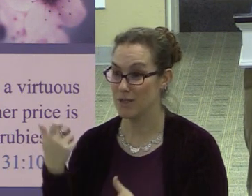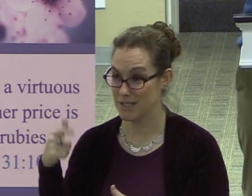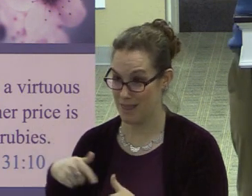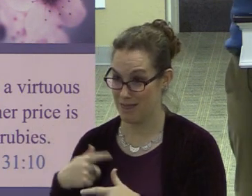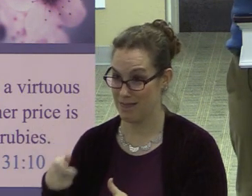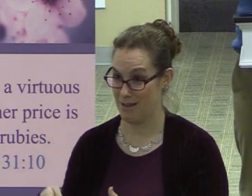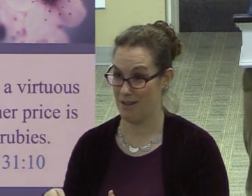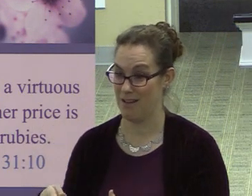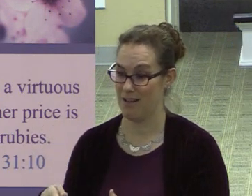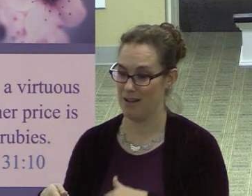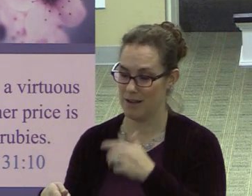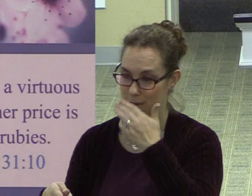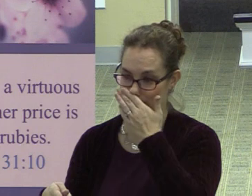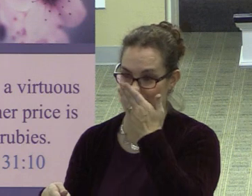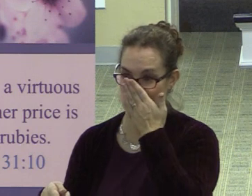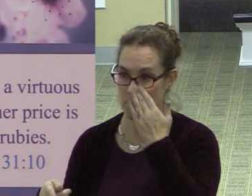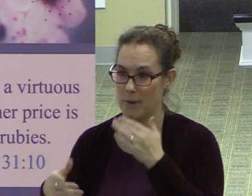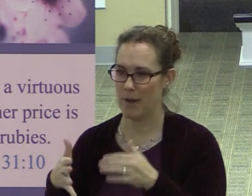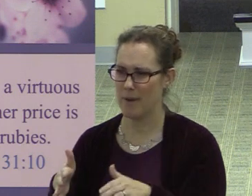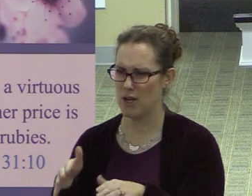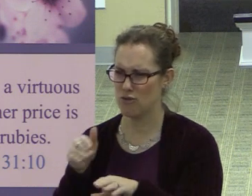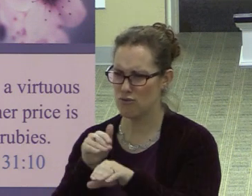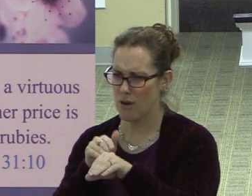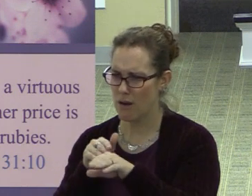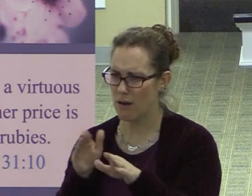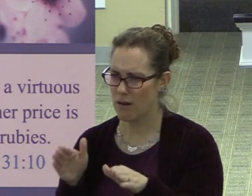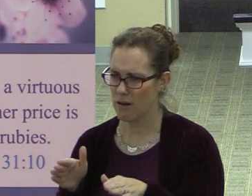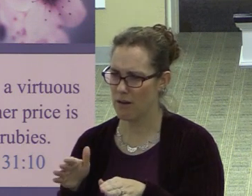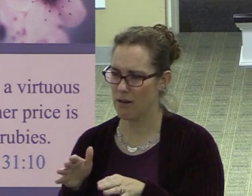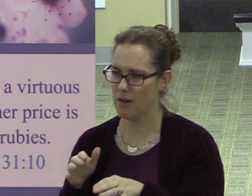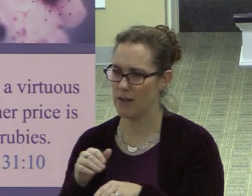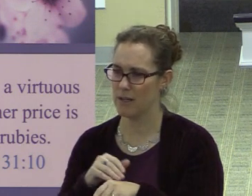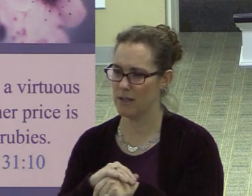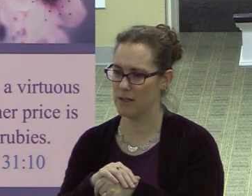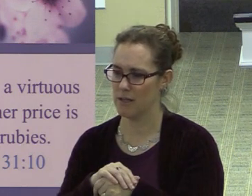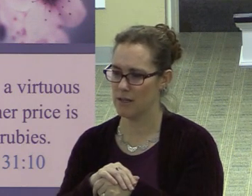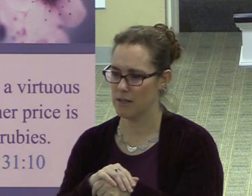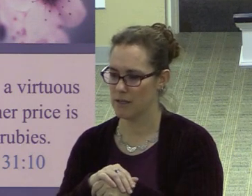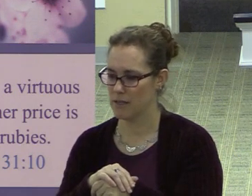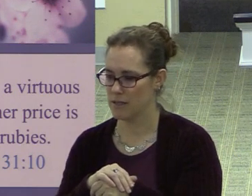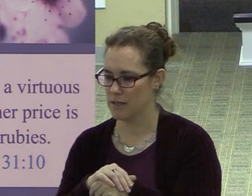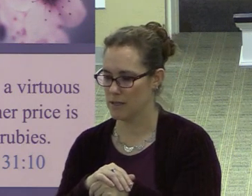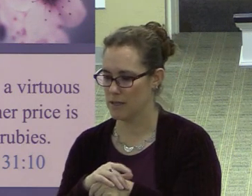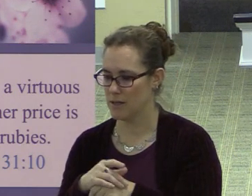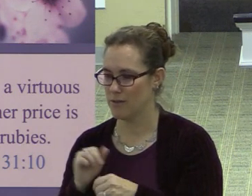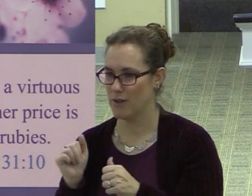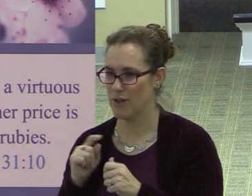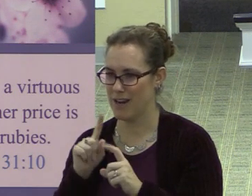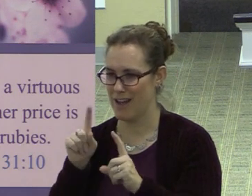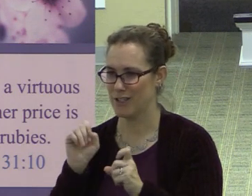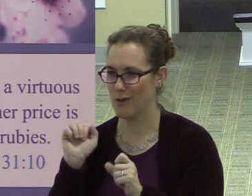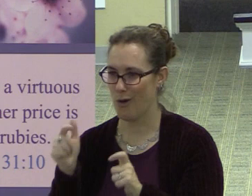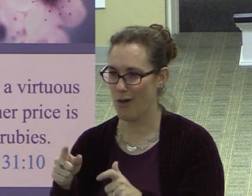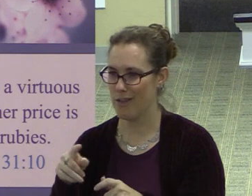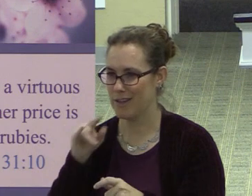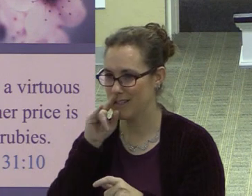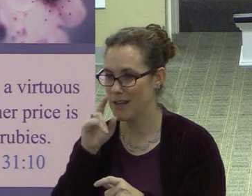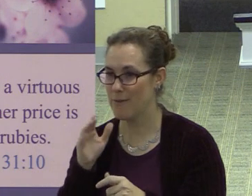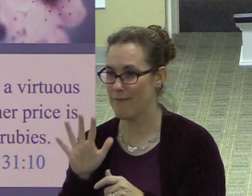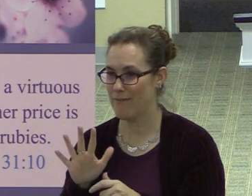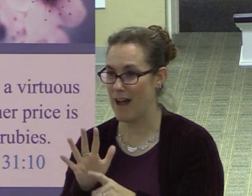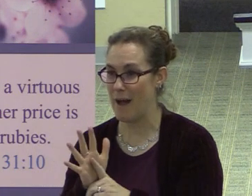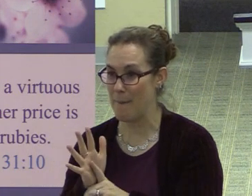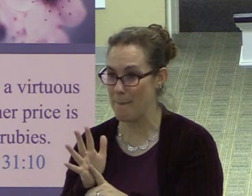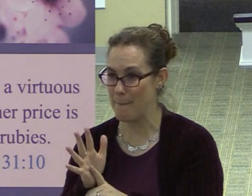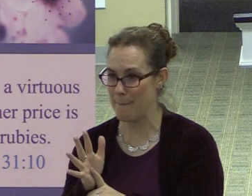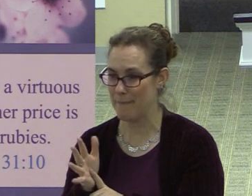through a pass. You know the story. I've come up on a trucker. We can see that. I'm not exaggerating. You ask all the kids. They'll never forget this. I'm doing 5 miles an hour